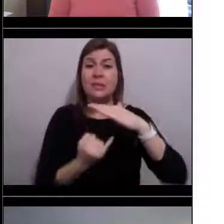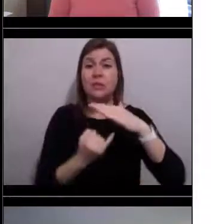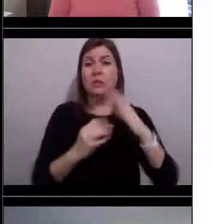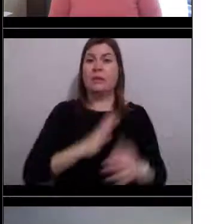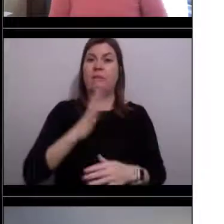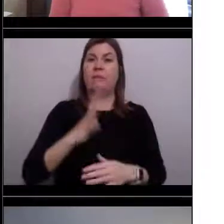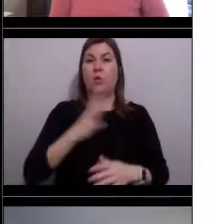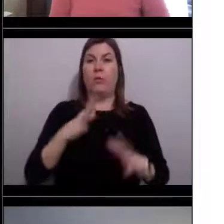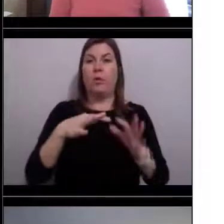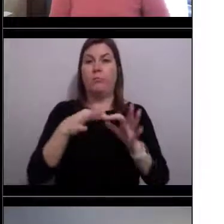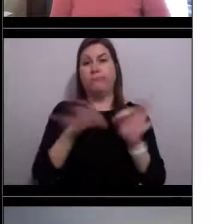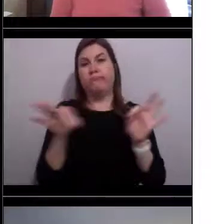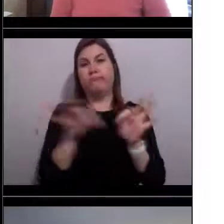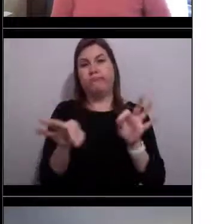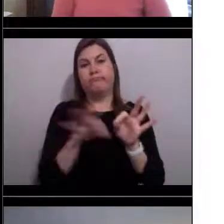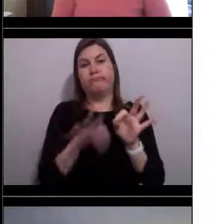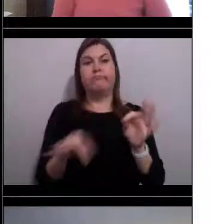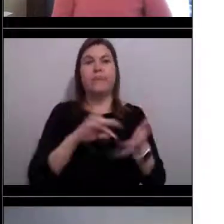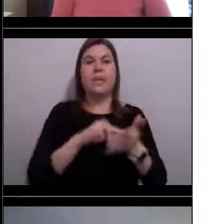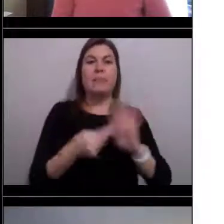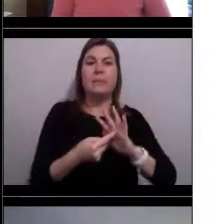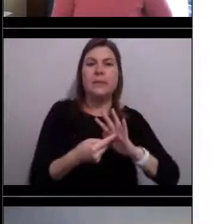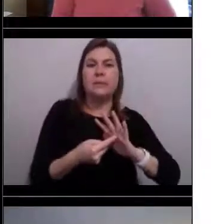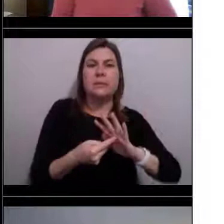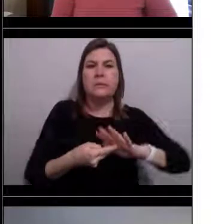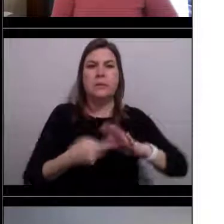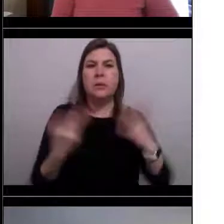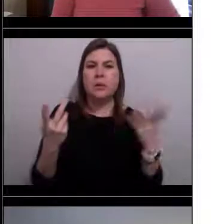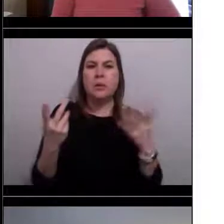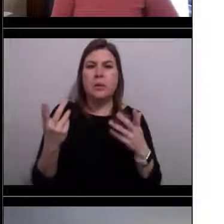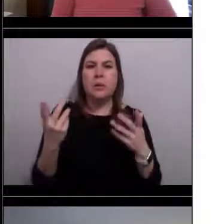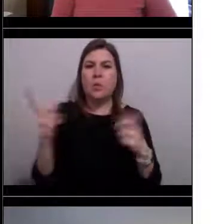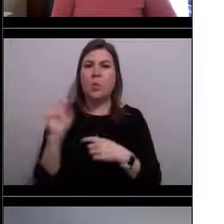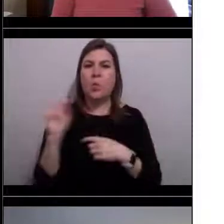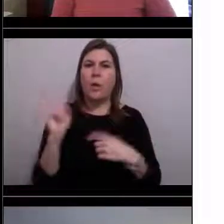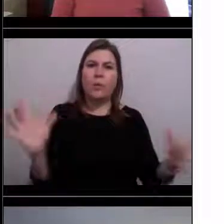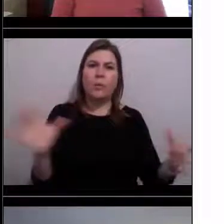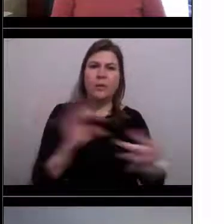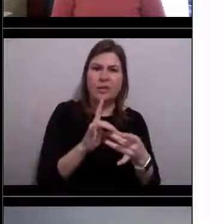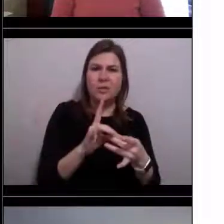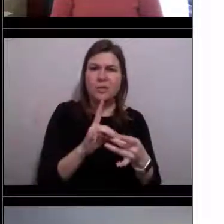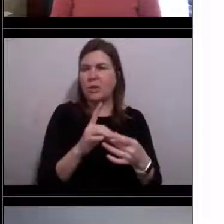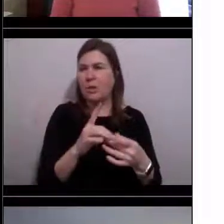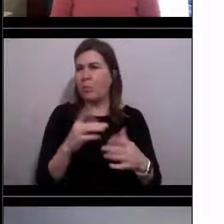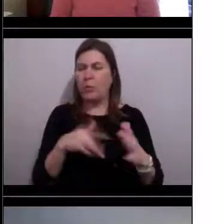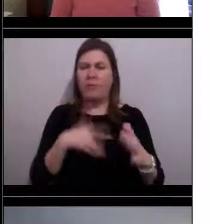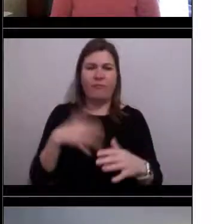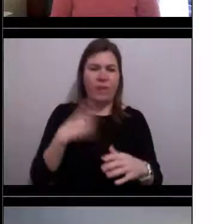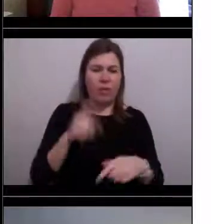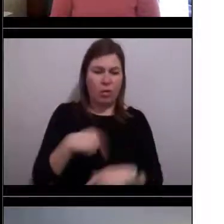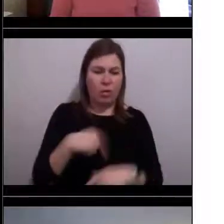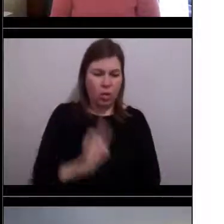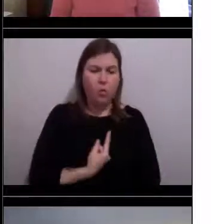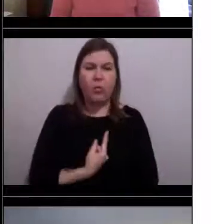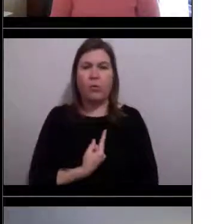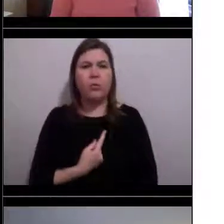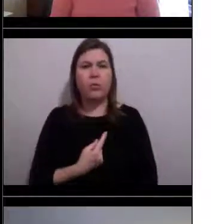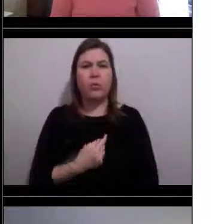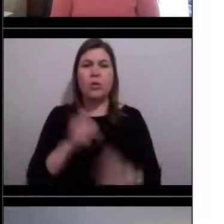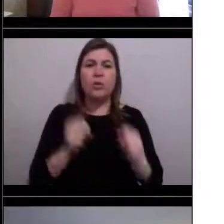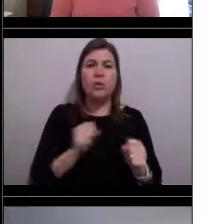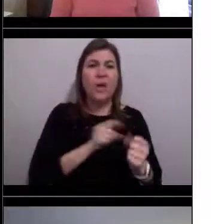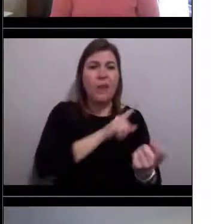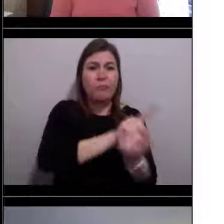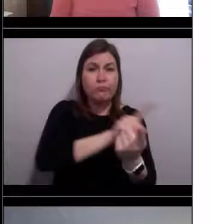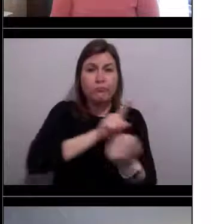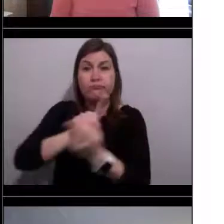really is that we have fewer relationships than we need to feel connected. You can have a lot of relationships, but if they don't make you feel